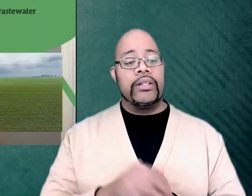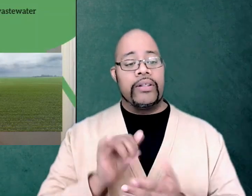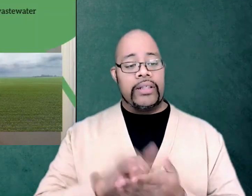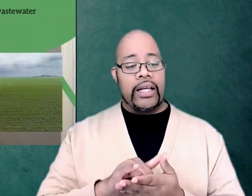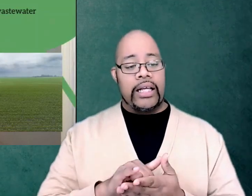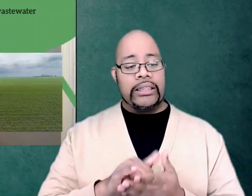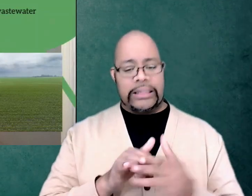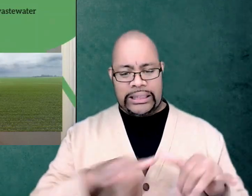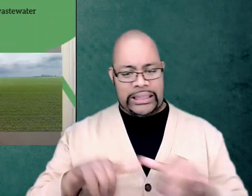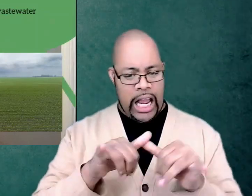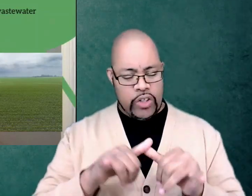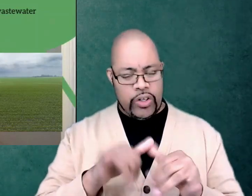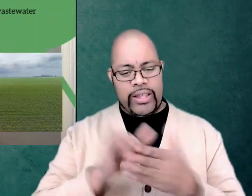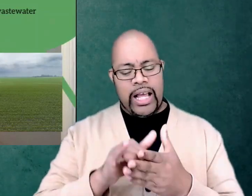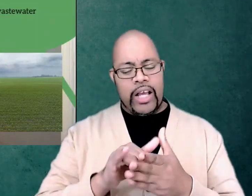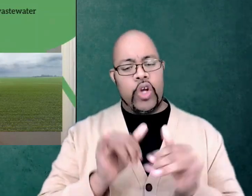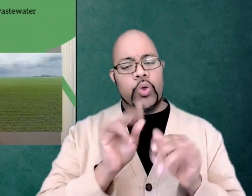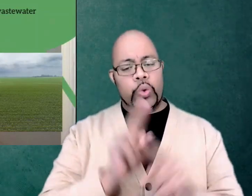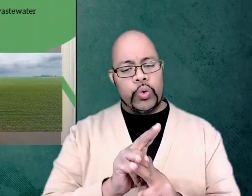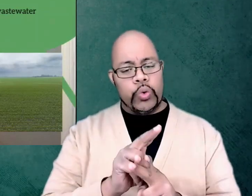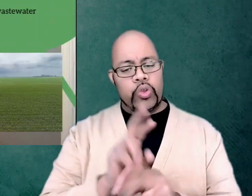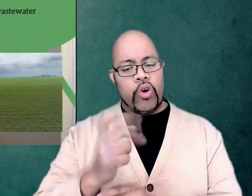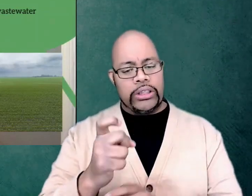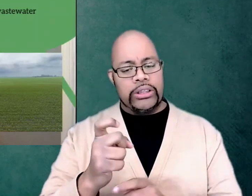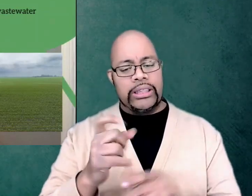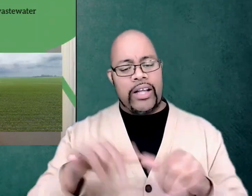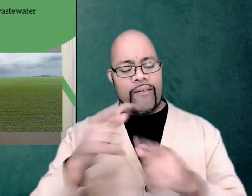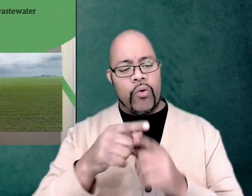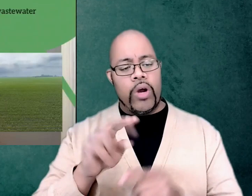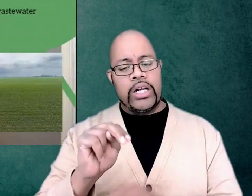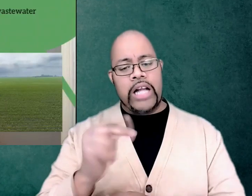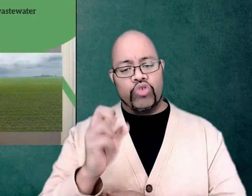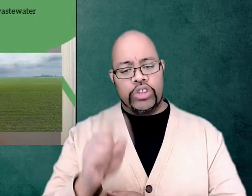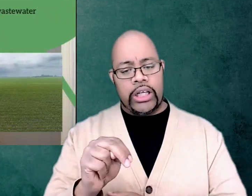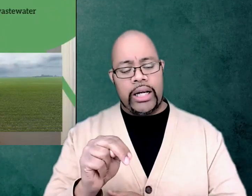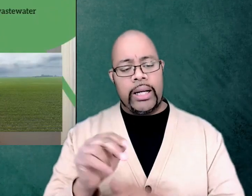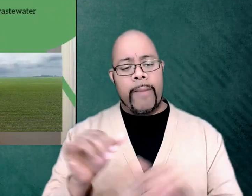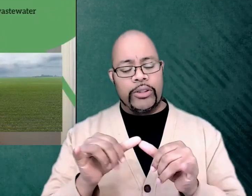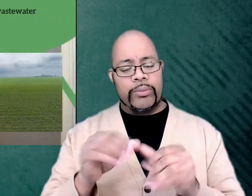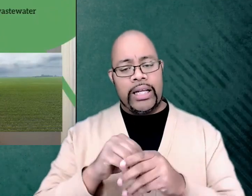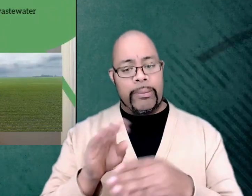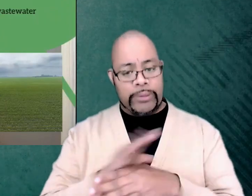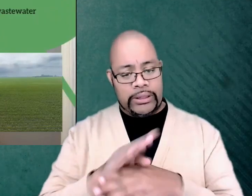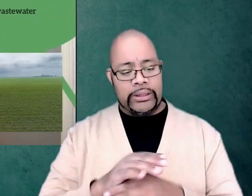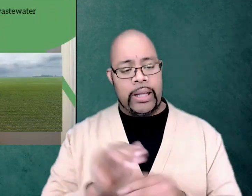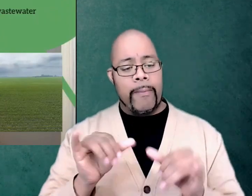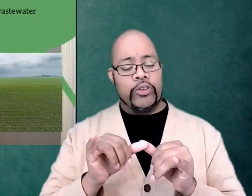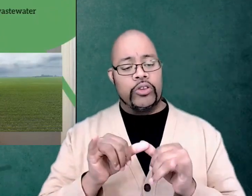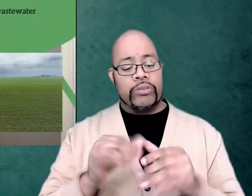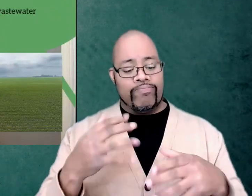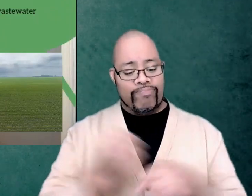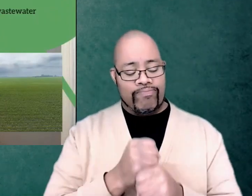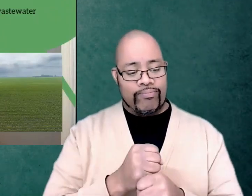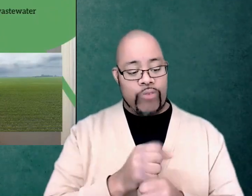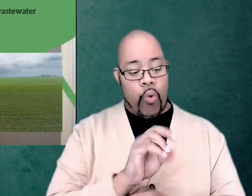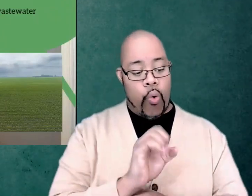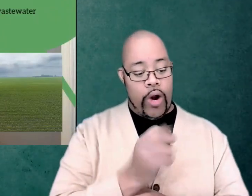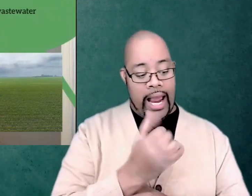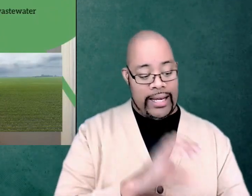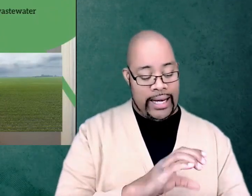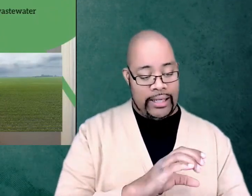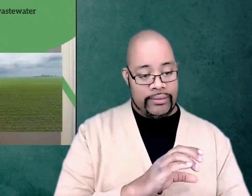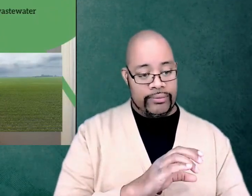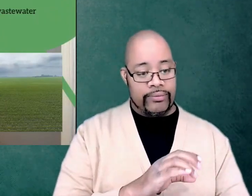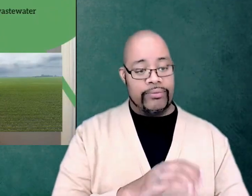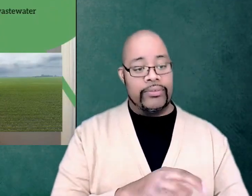nitrogen standard. It is a commonly used and prescribed standard for nitrogen measurements in many industries, and it measures the combined level of organic